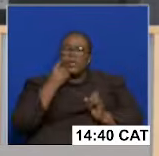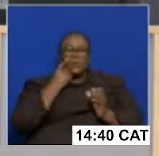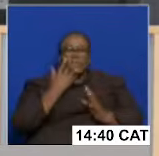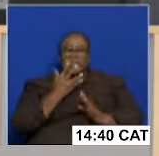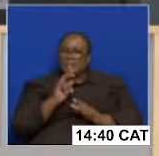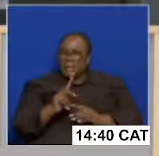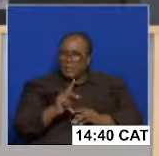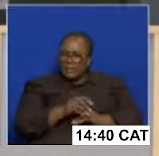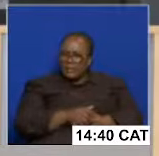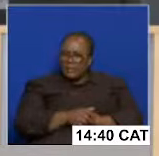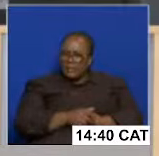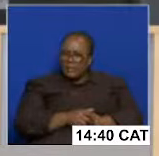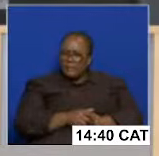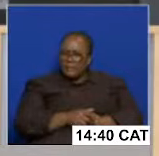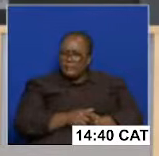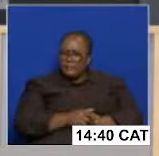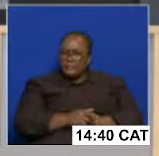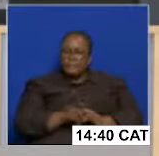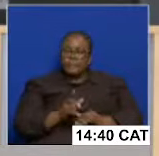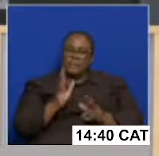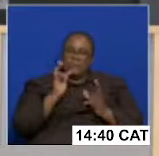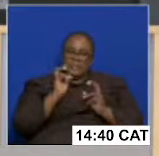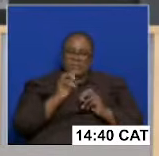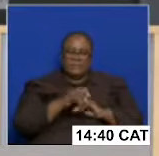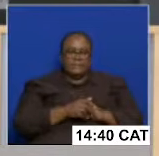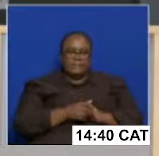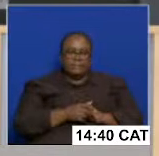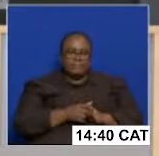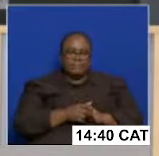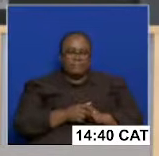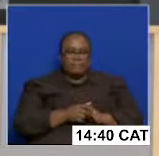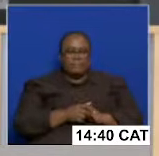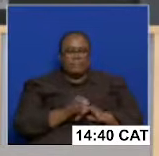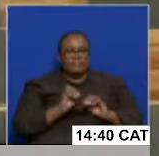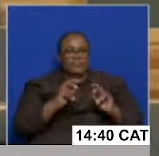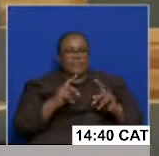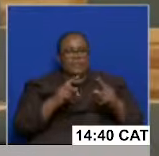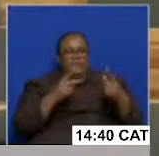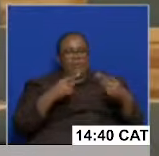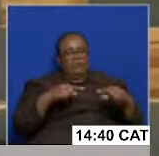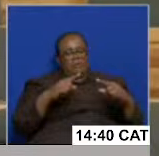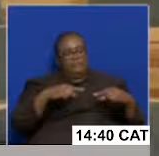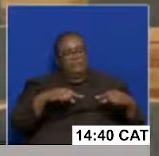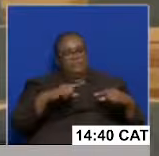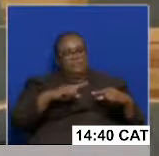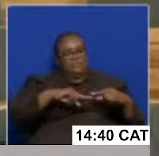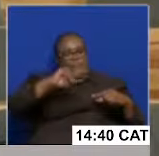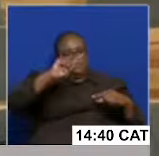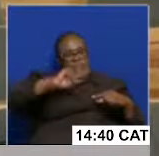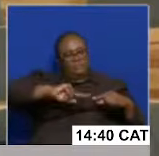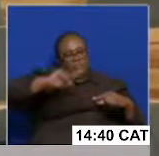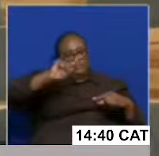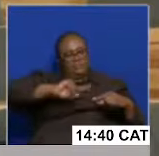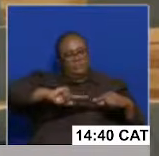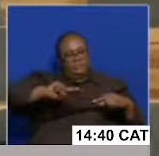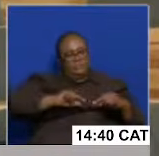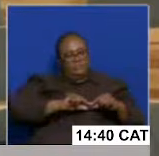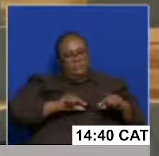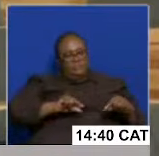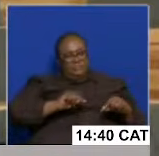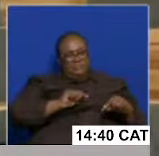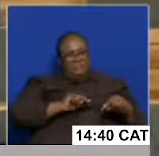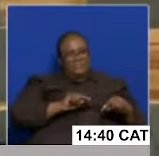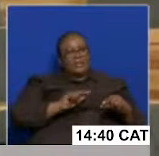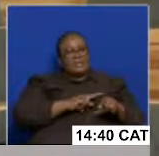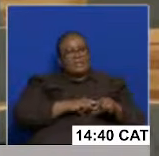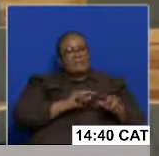Okay, no, I'm listening. Okay. If you go to the bottom of the page at 6:35, Officer Stoll